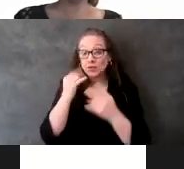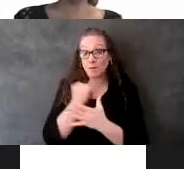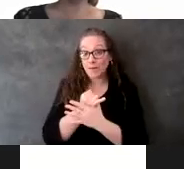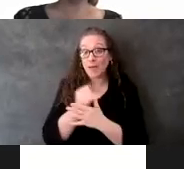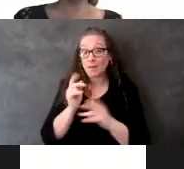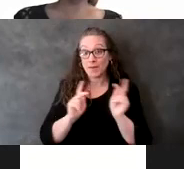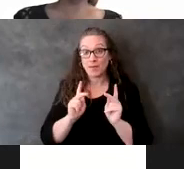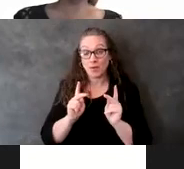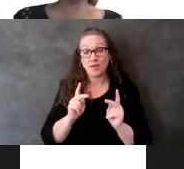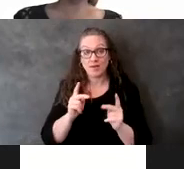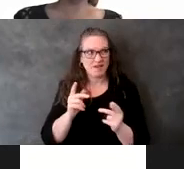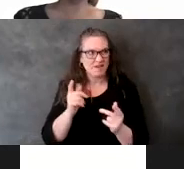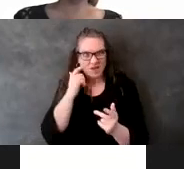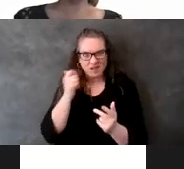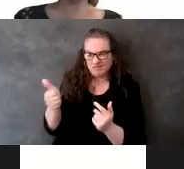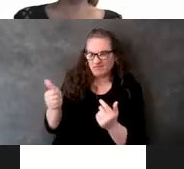and independently.